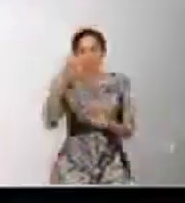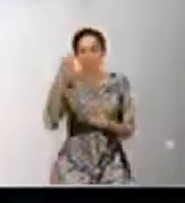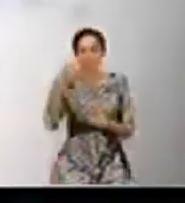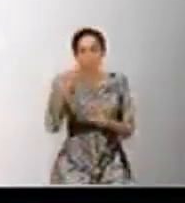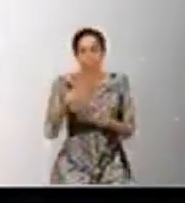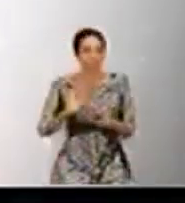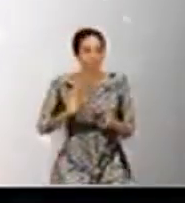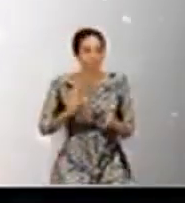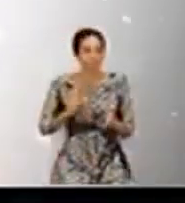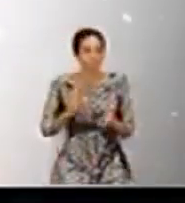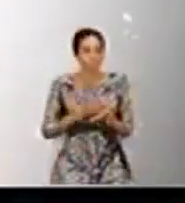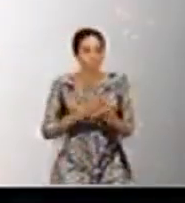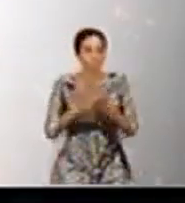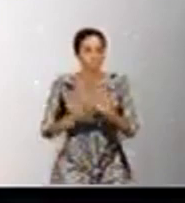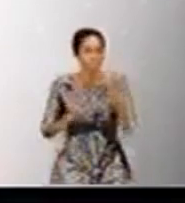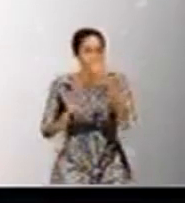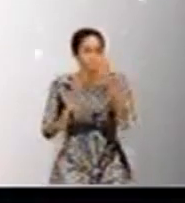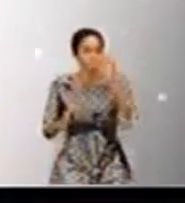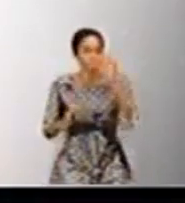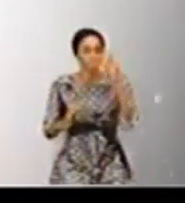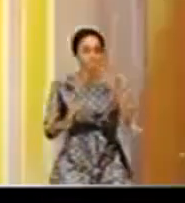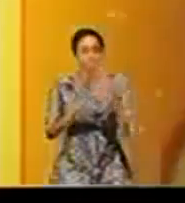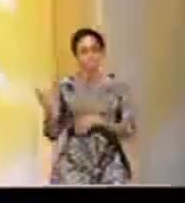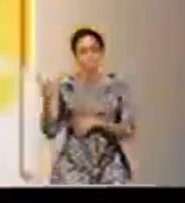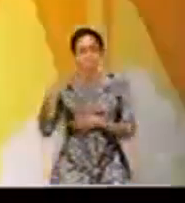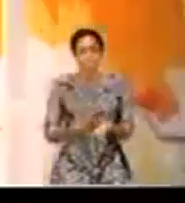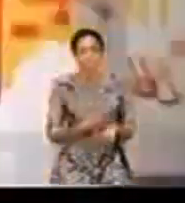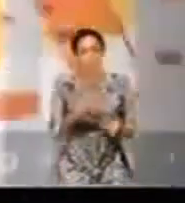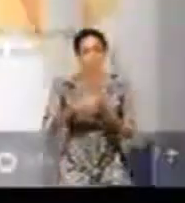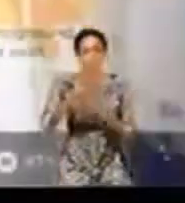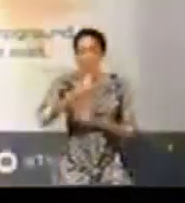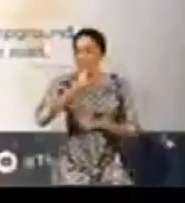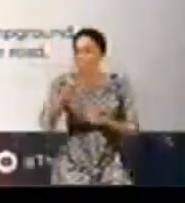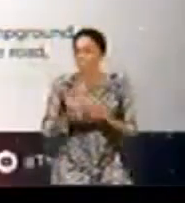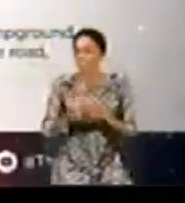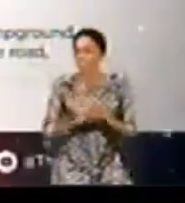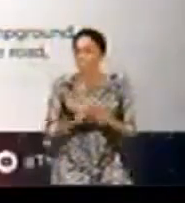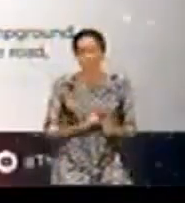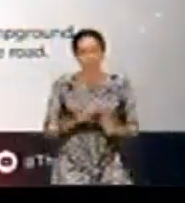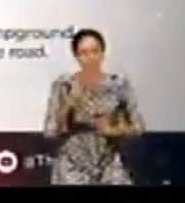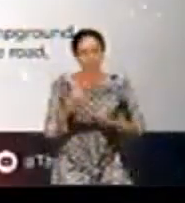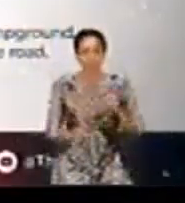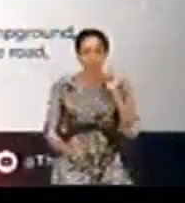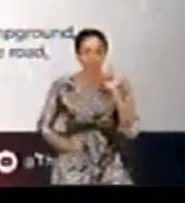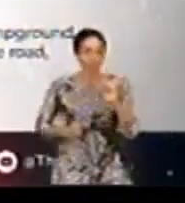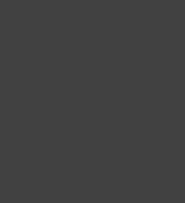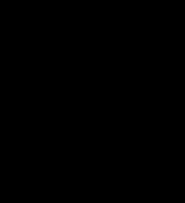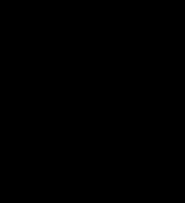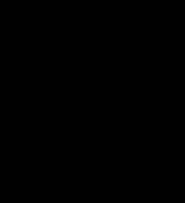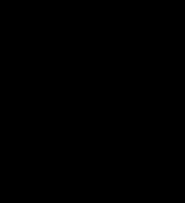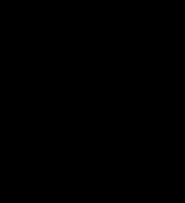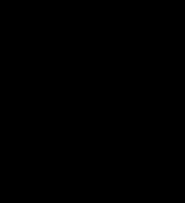minister, GCK. The gospel to every creature.